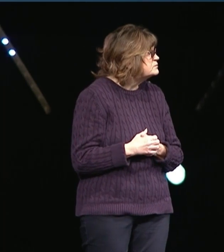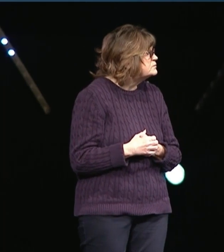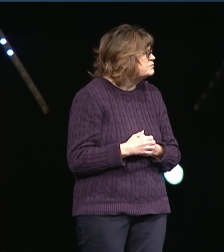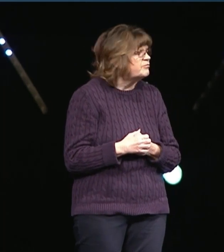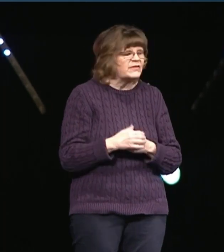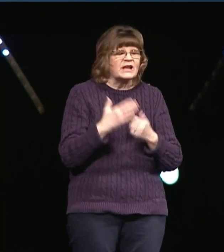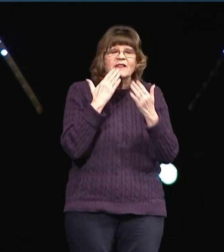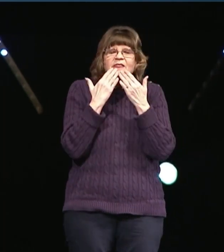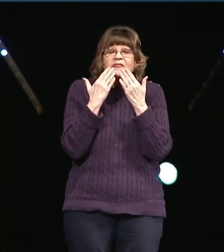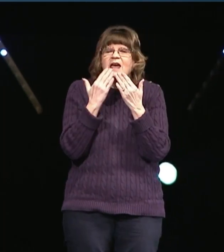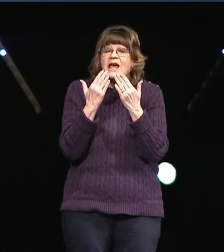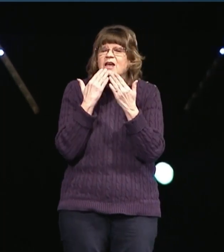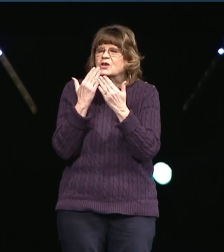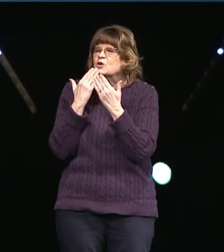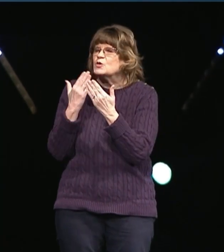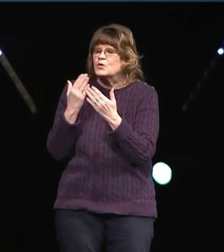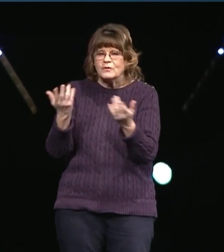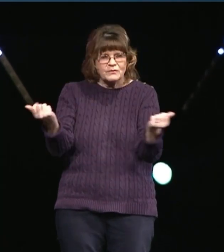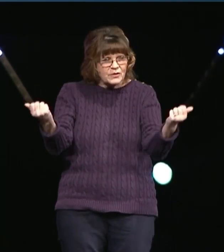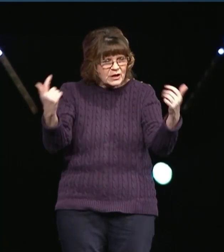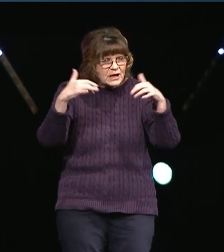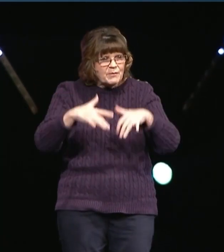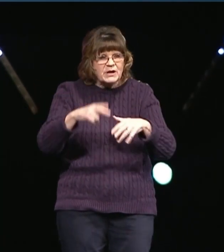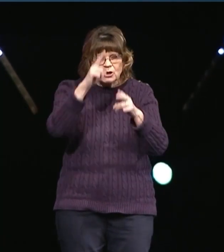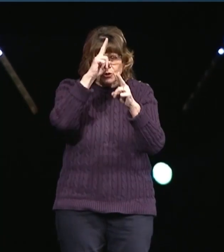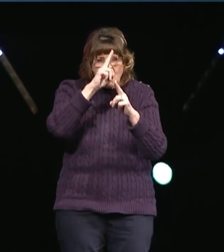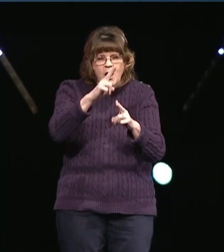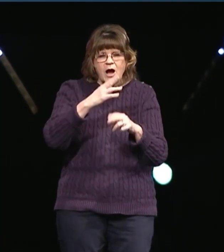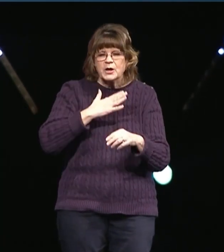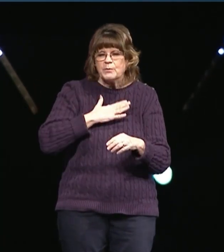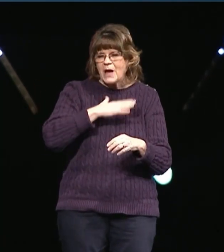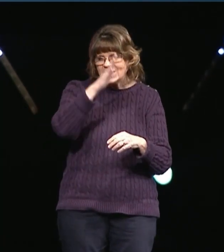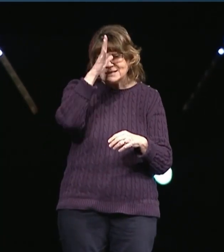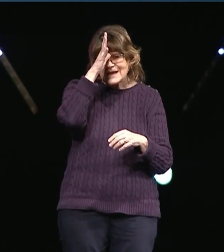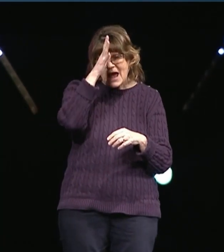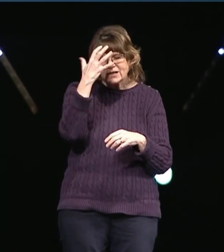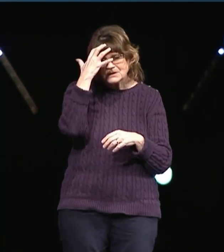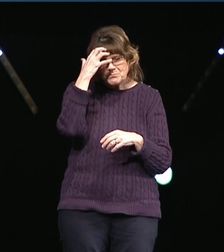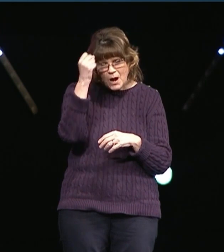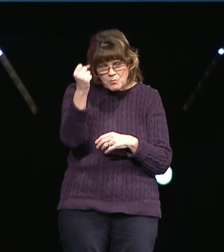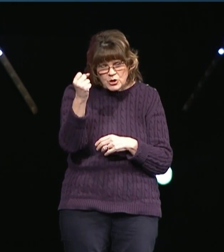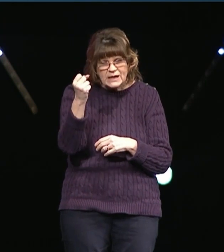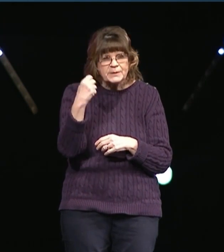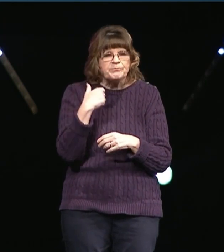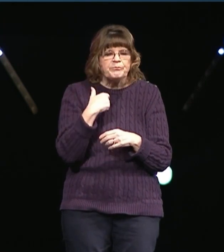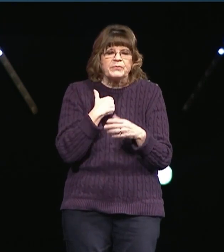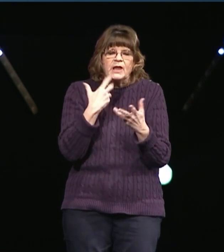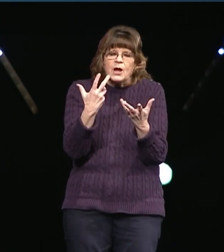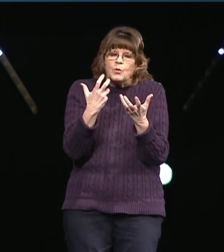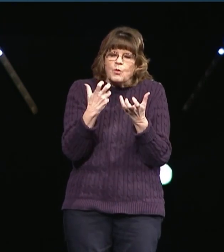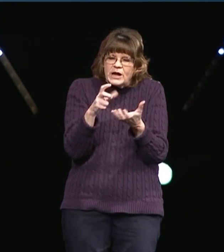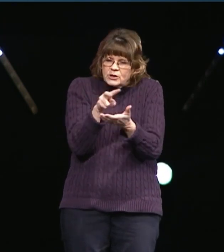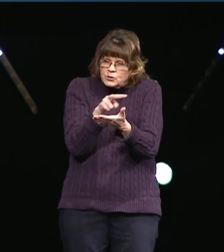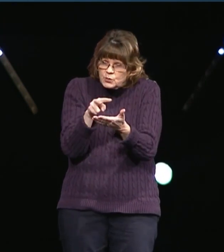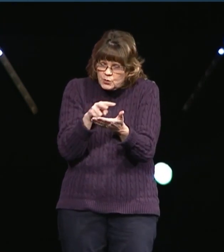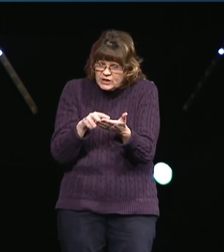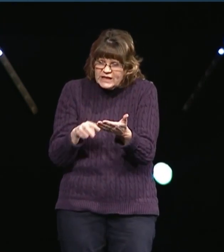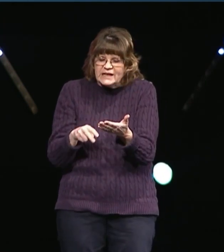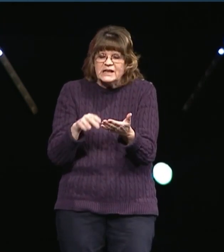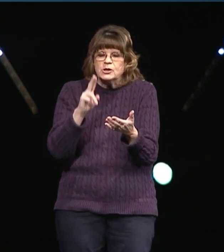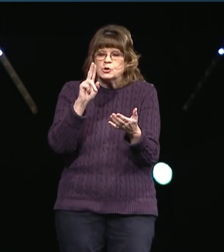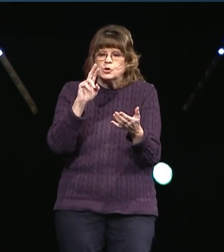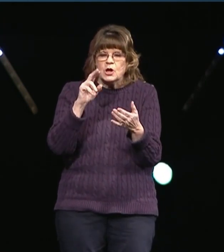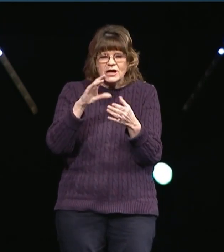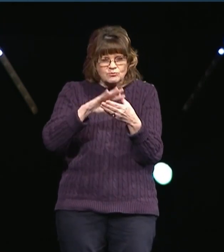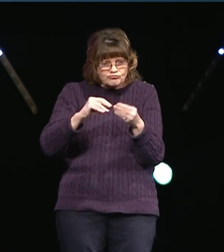Thank you guys for coming out to honor my dad's memory. I wanted to read to you guys a eulogy that